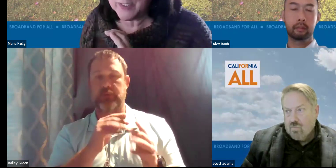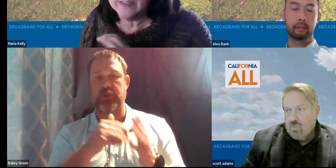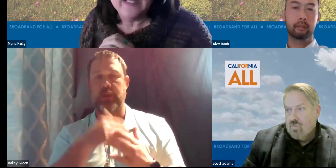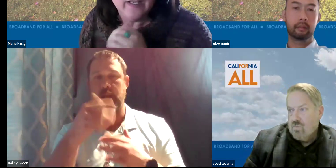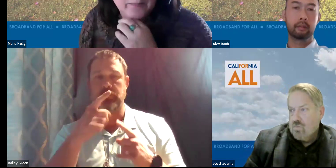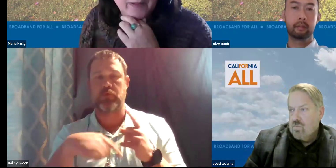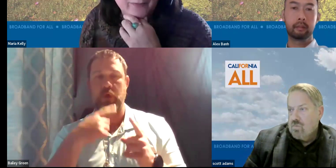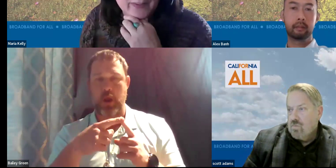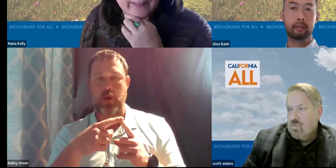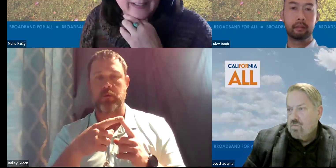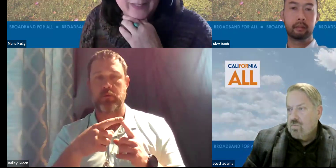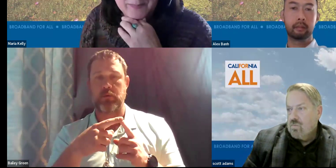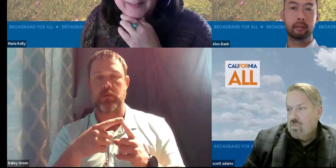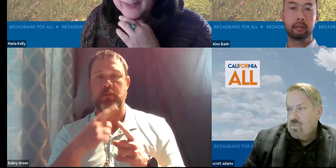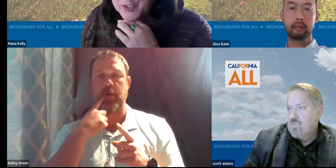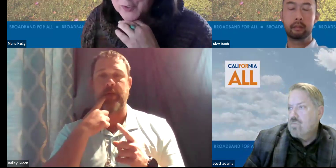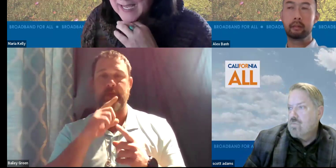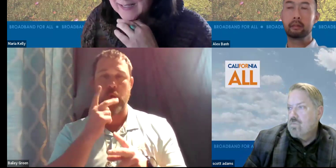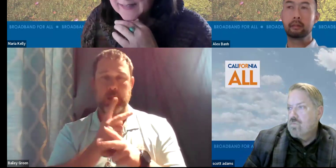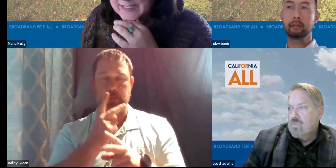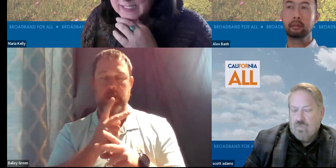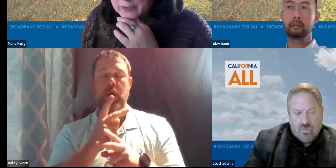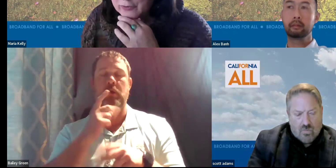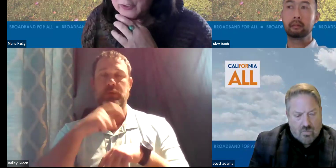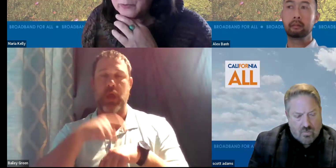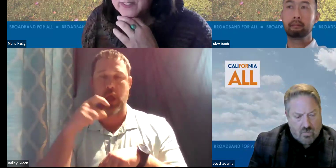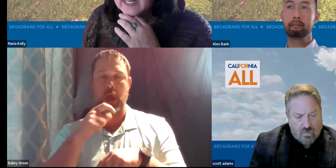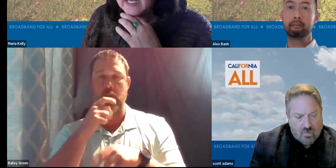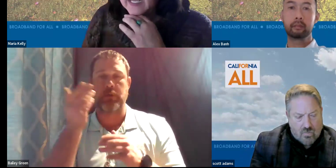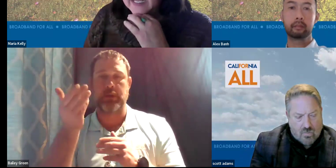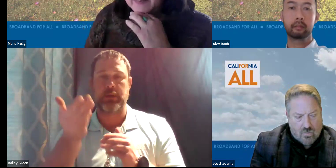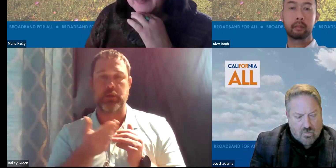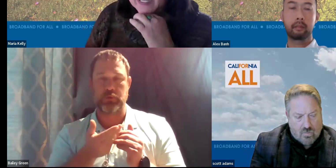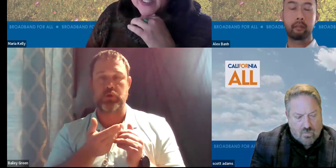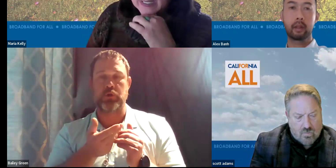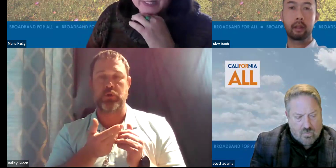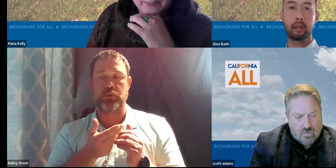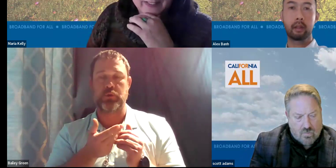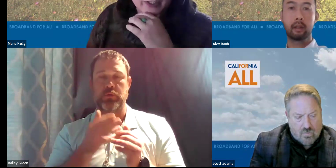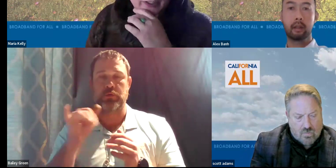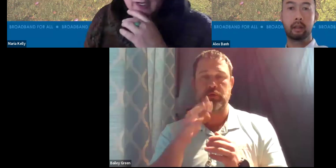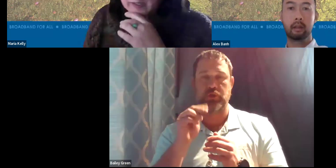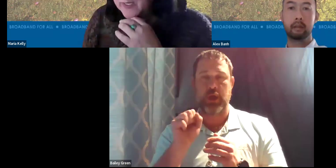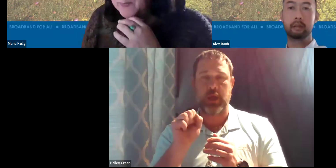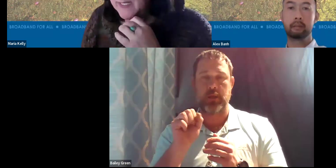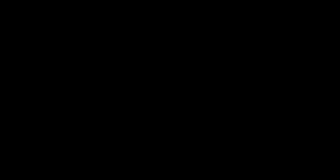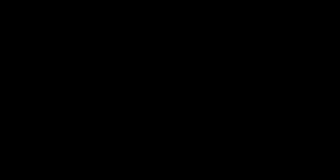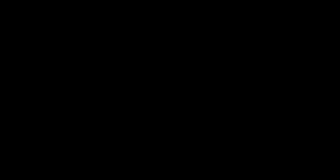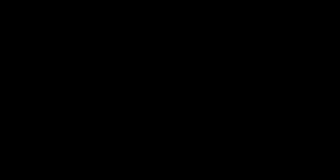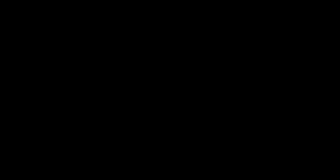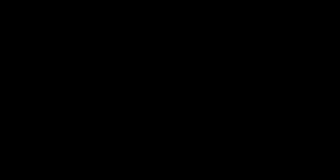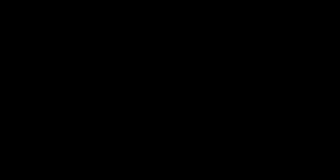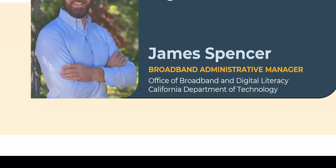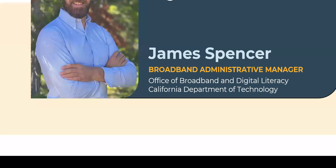of discussion? But for the sake of keeping us on track, I'd like to introduce James Spencer, our